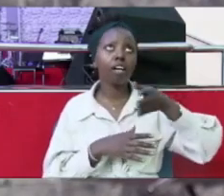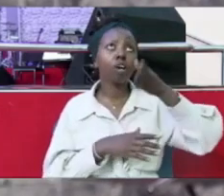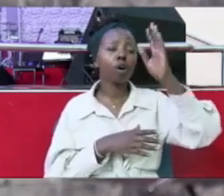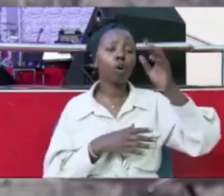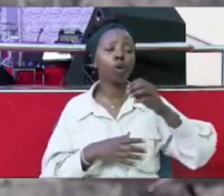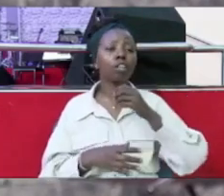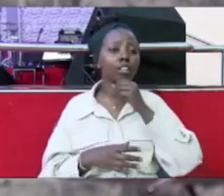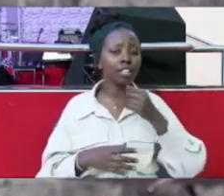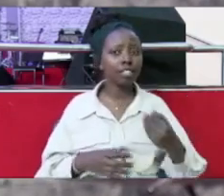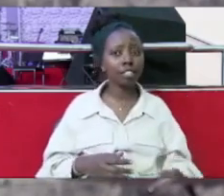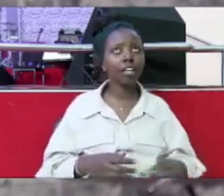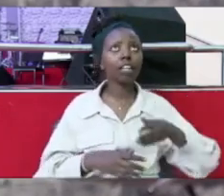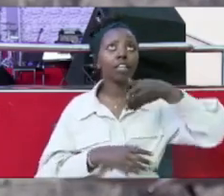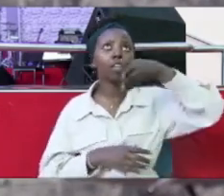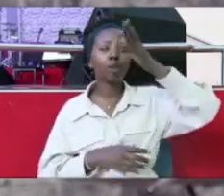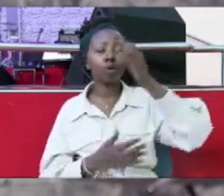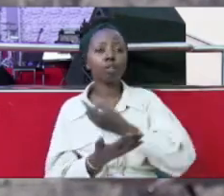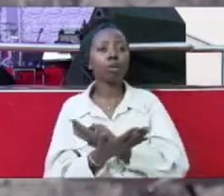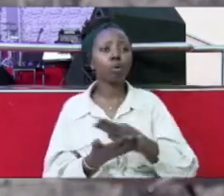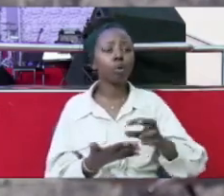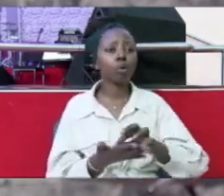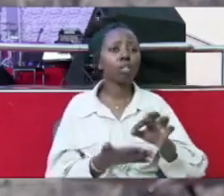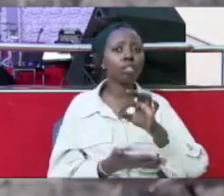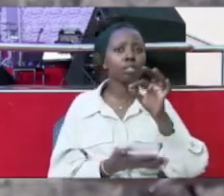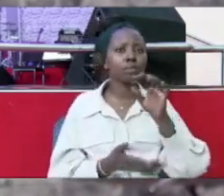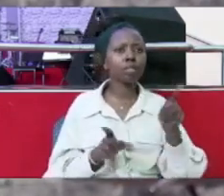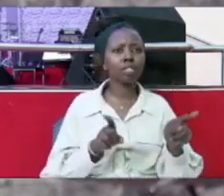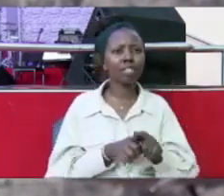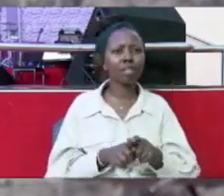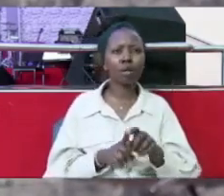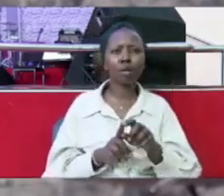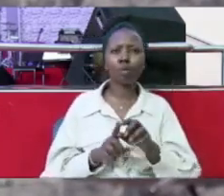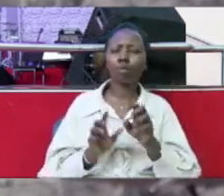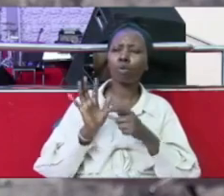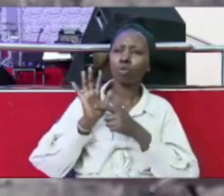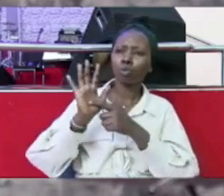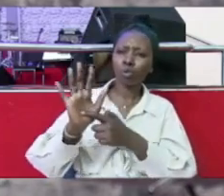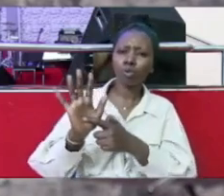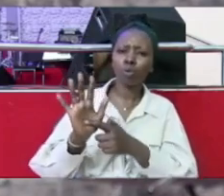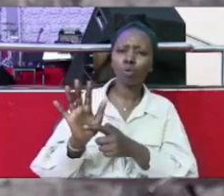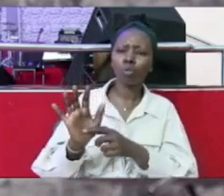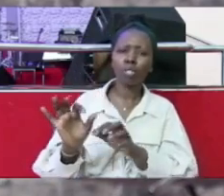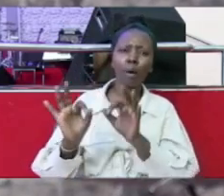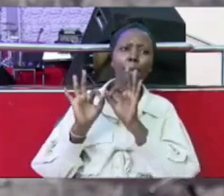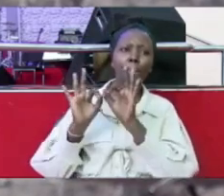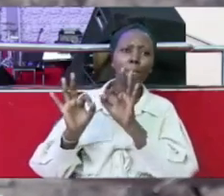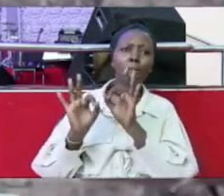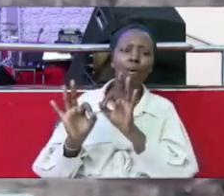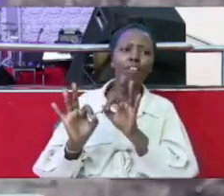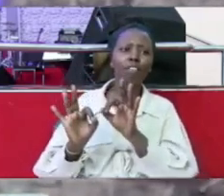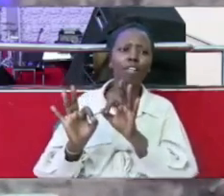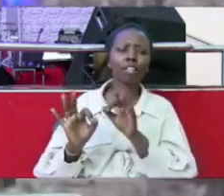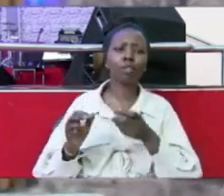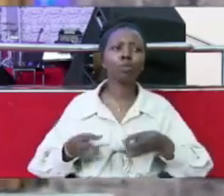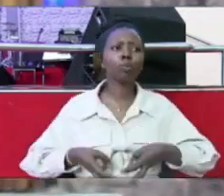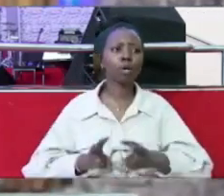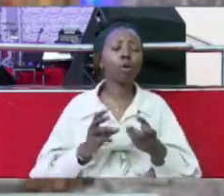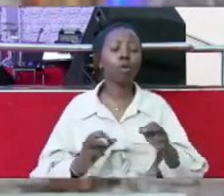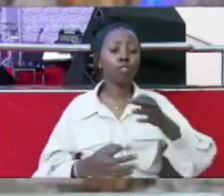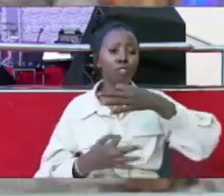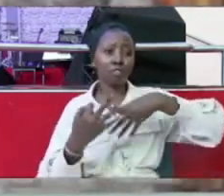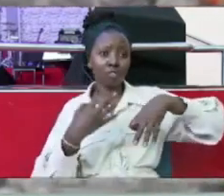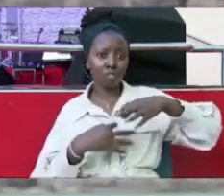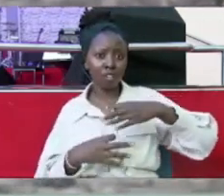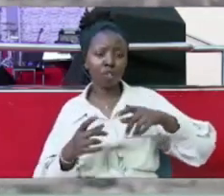Kwa Mungu Baba, Mwana na Roho Mtakatifu. Is a perfect picture of koinonia. Ni ishara mzuri sana ya koinonia. But there are